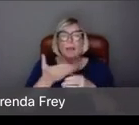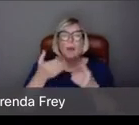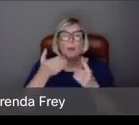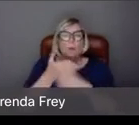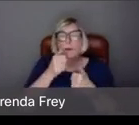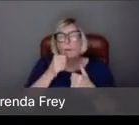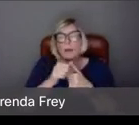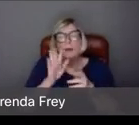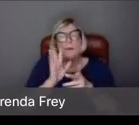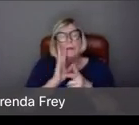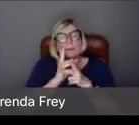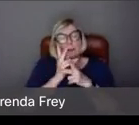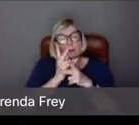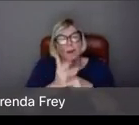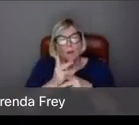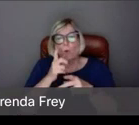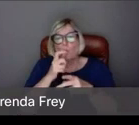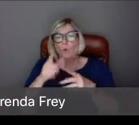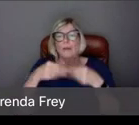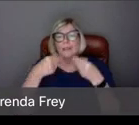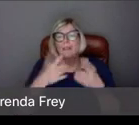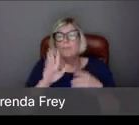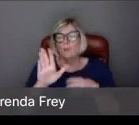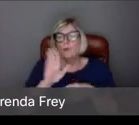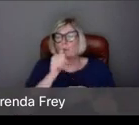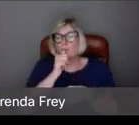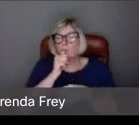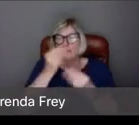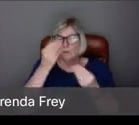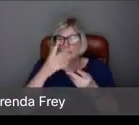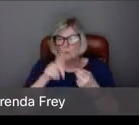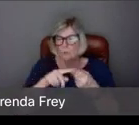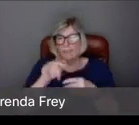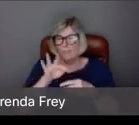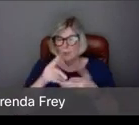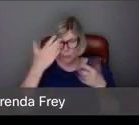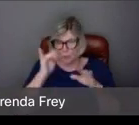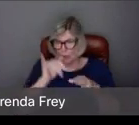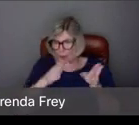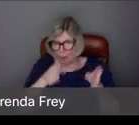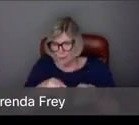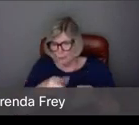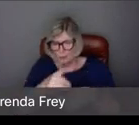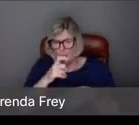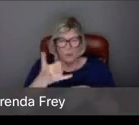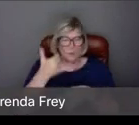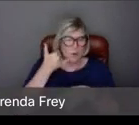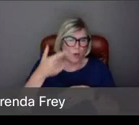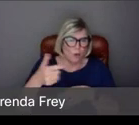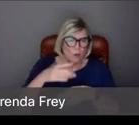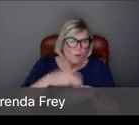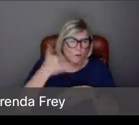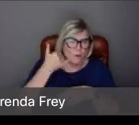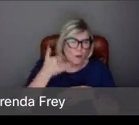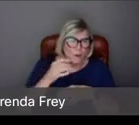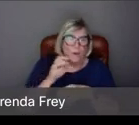be very, very careful as to who you're giving out your personal information to. If you don't know a person who's calling you on the phone or someplace you're